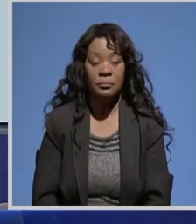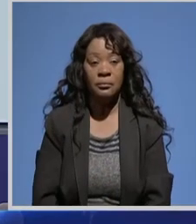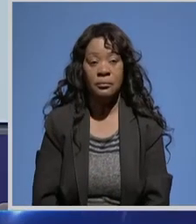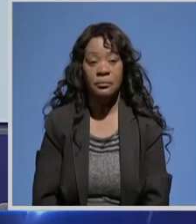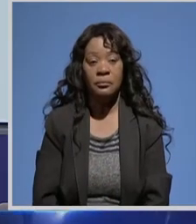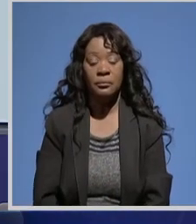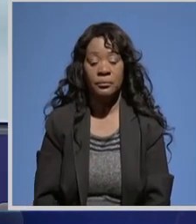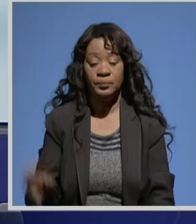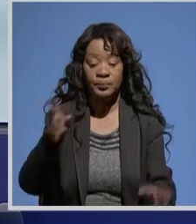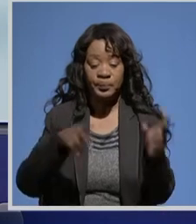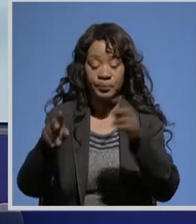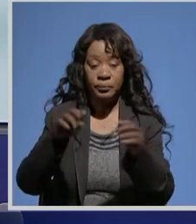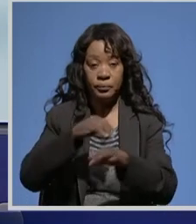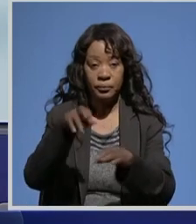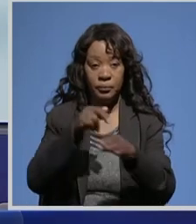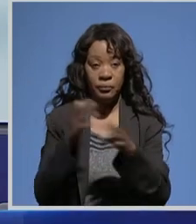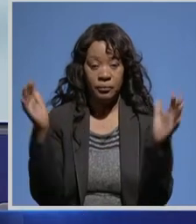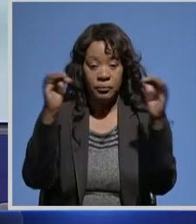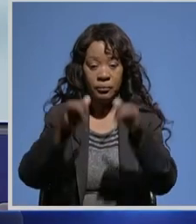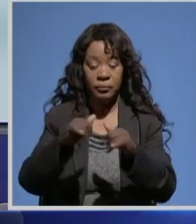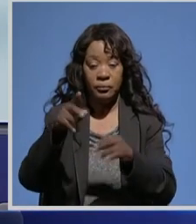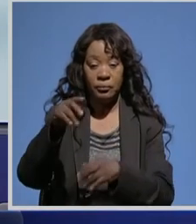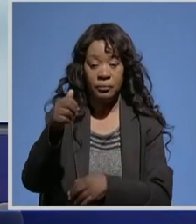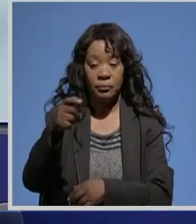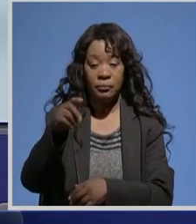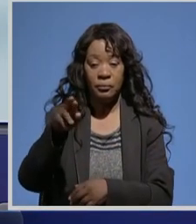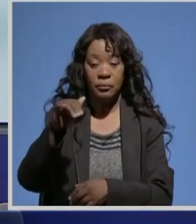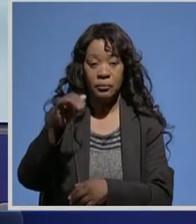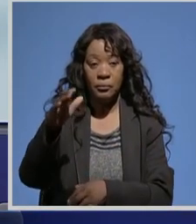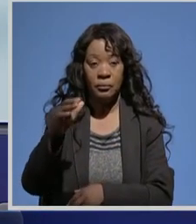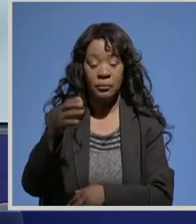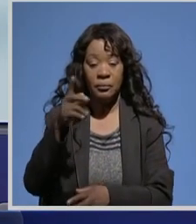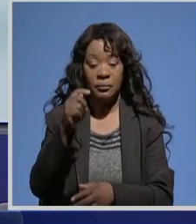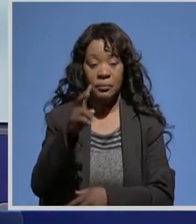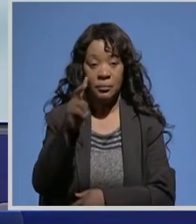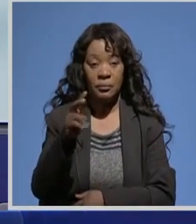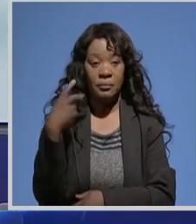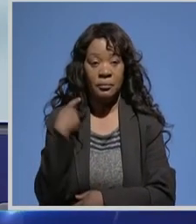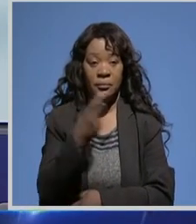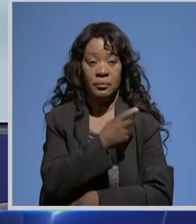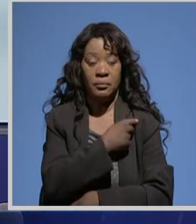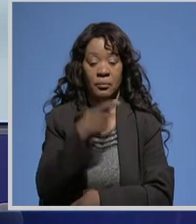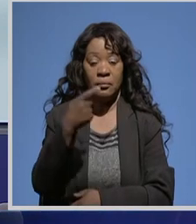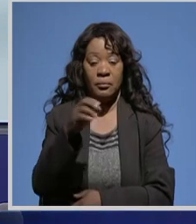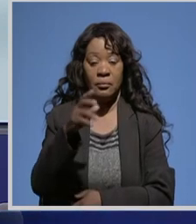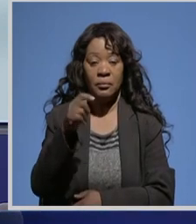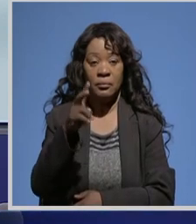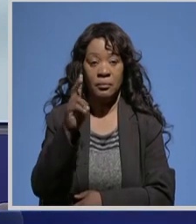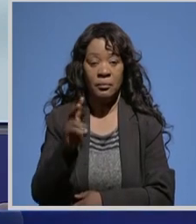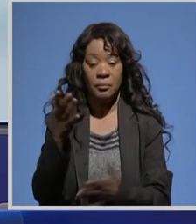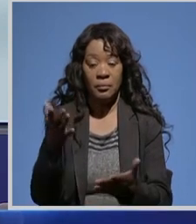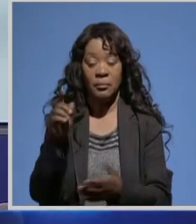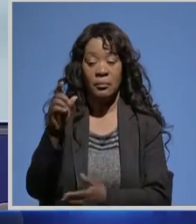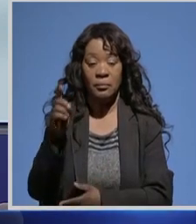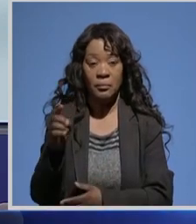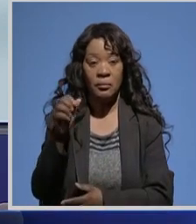Now, Speaker of the National Assembly, Patrick Matibini, has officially launched Parliament TV on the DSTV and GOTV platforms. Parliament